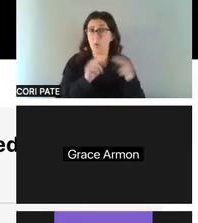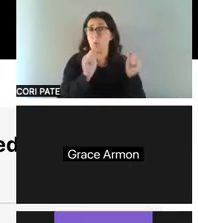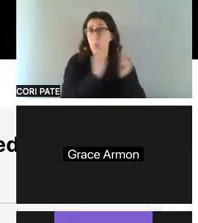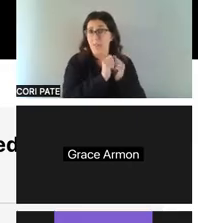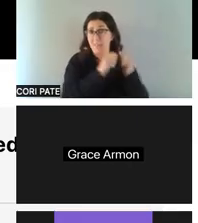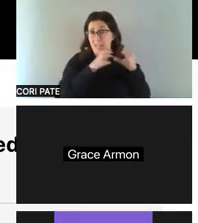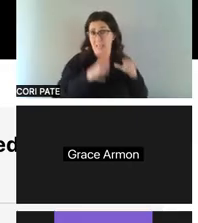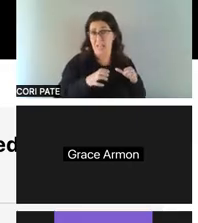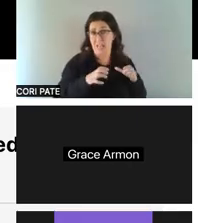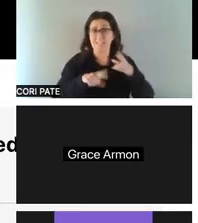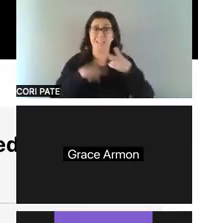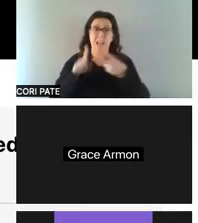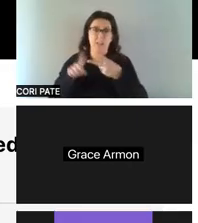course,